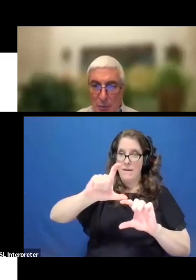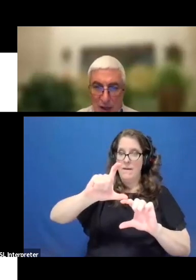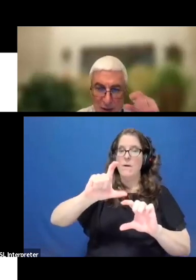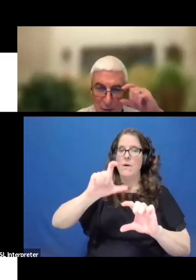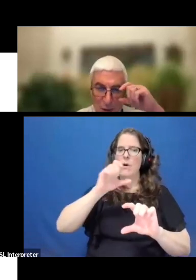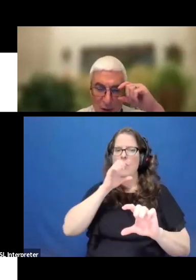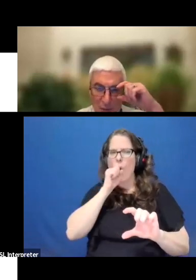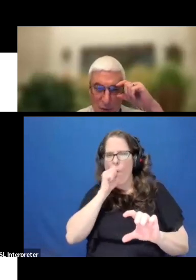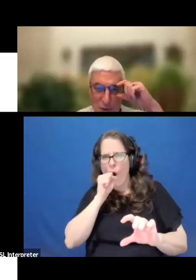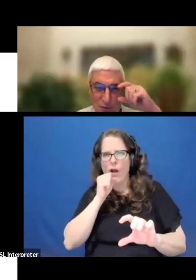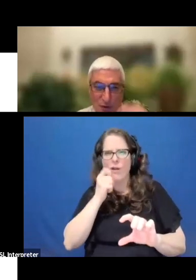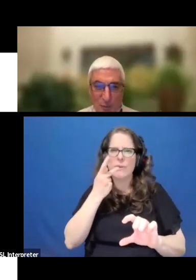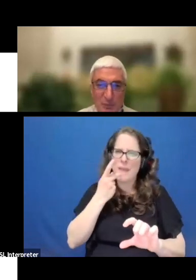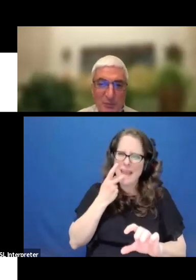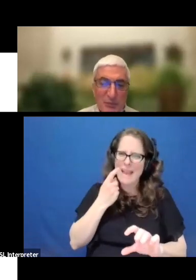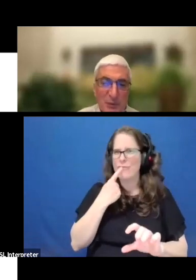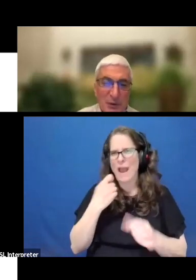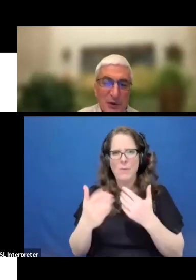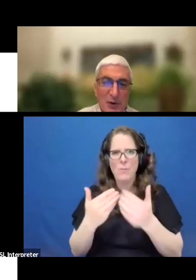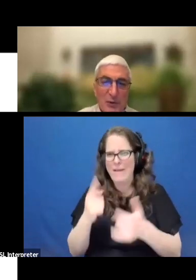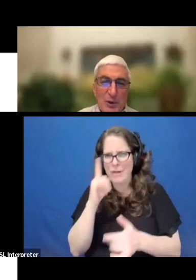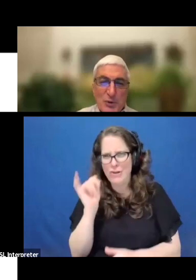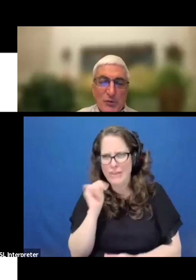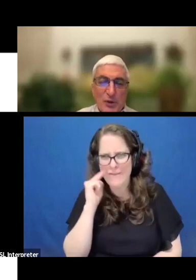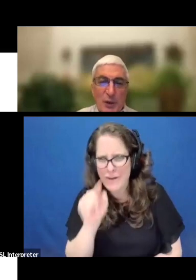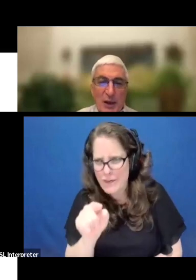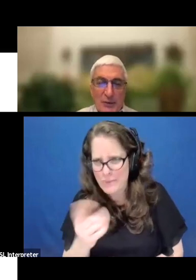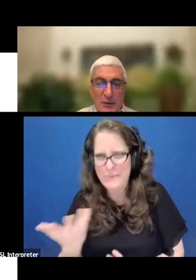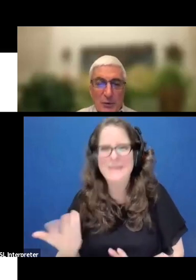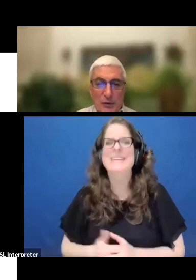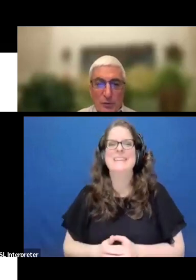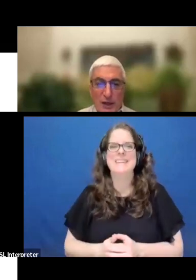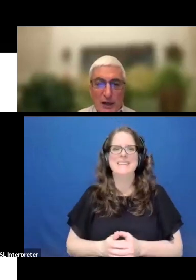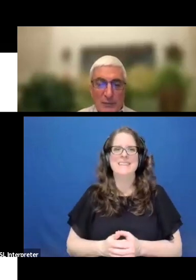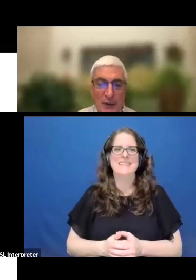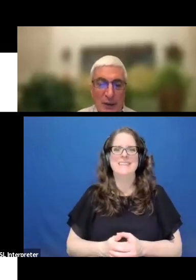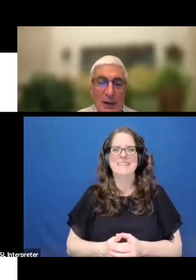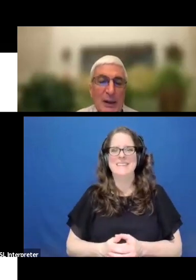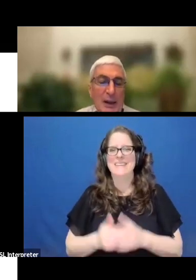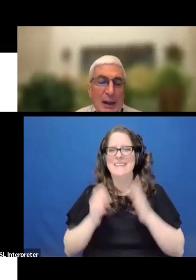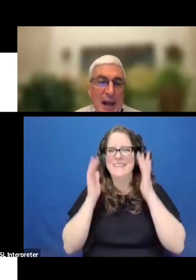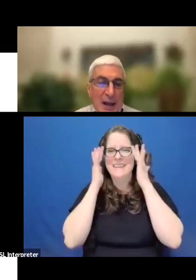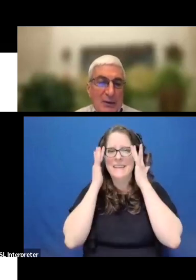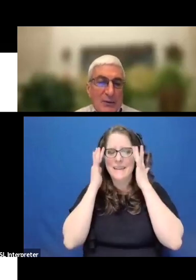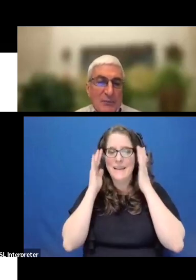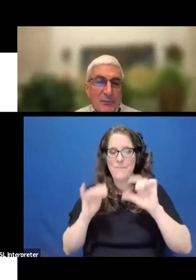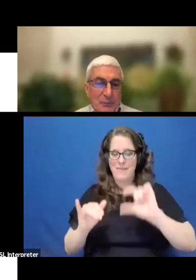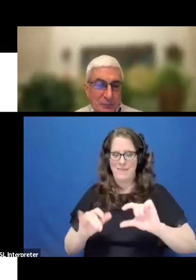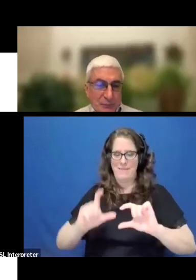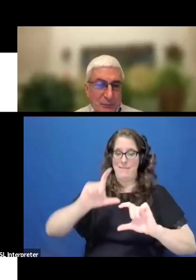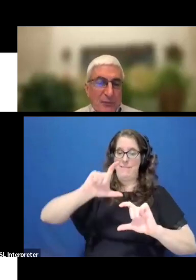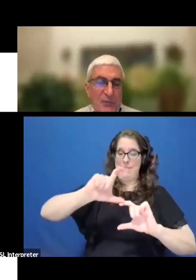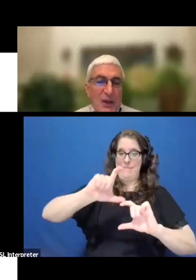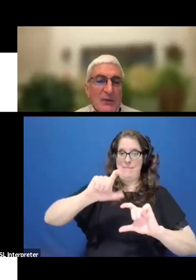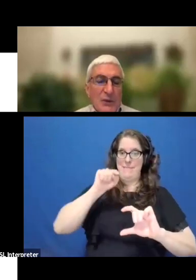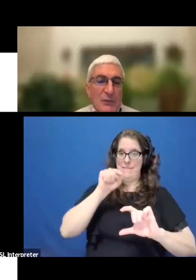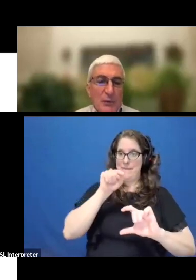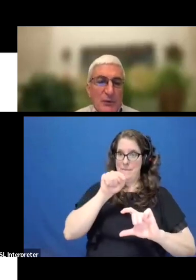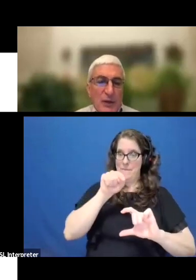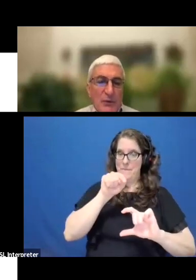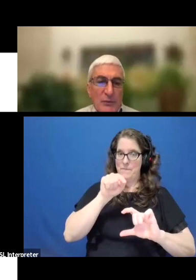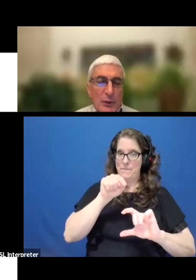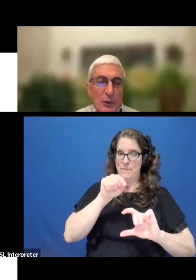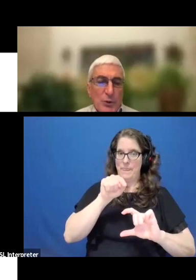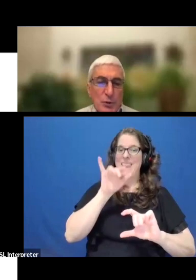pink or red or whatever it shows up, whatever color it shows up as on your screen. And to give